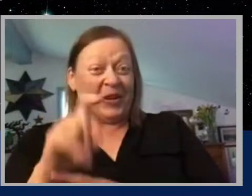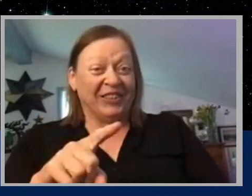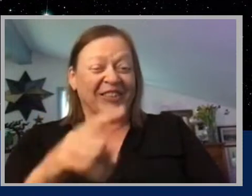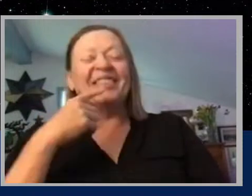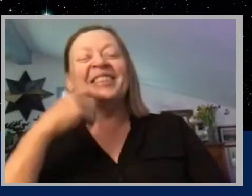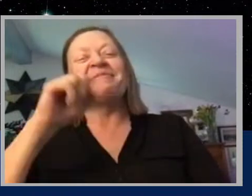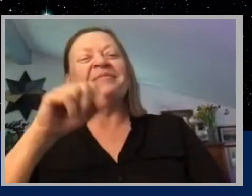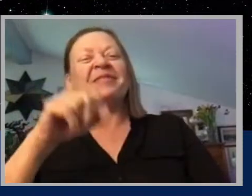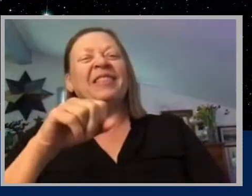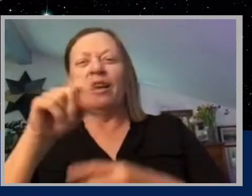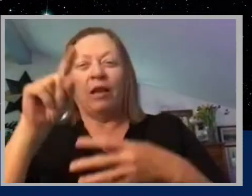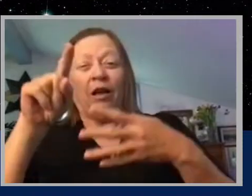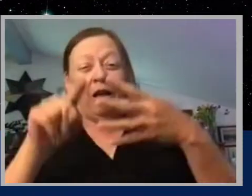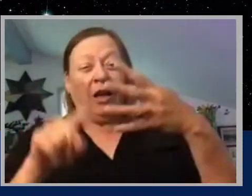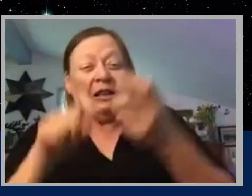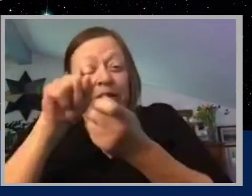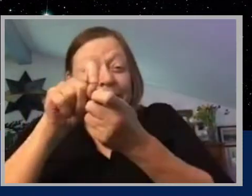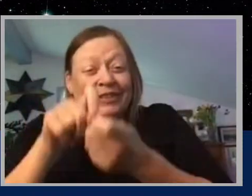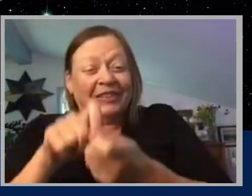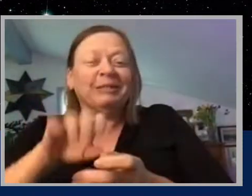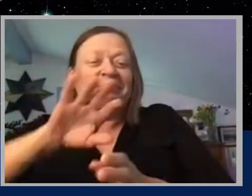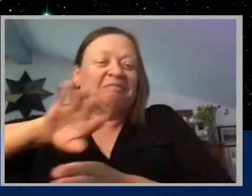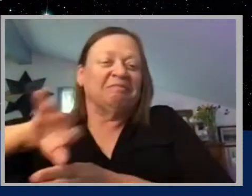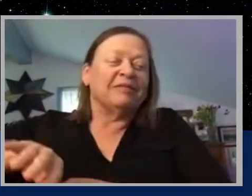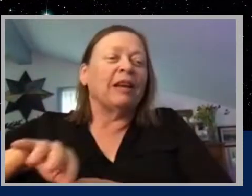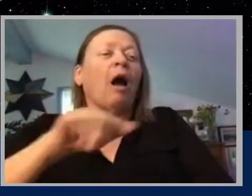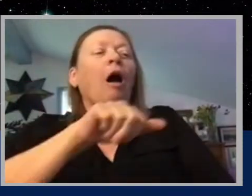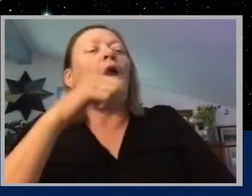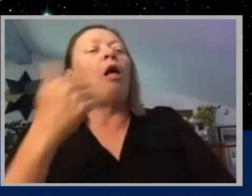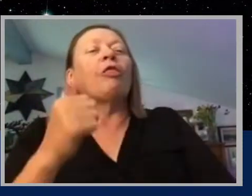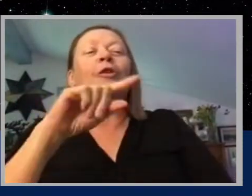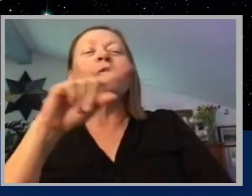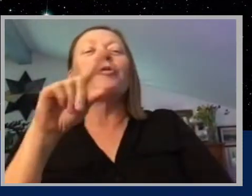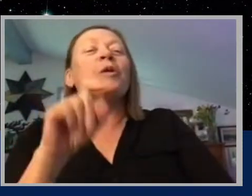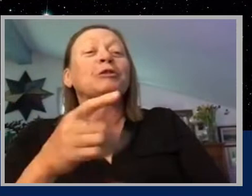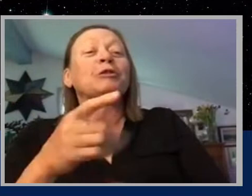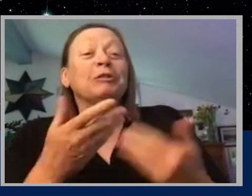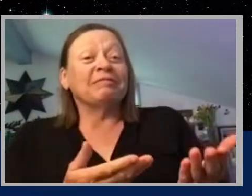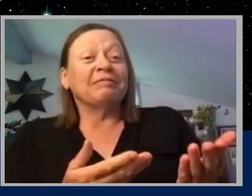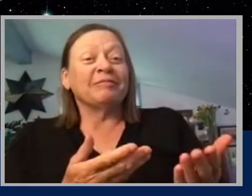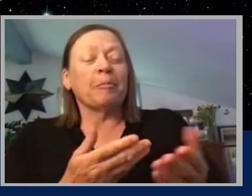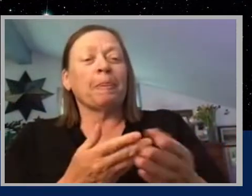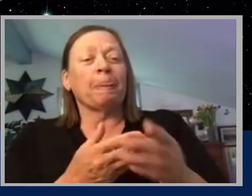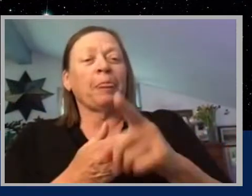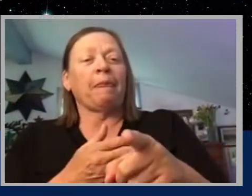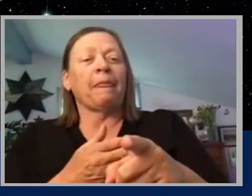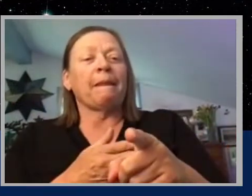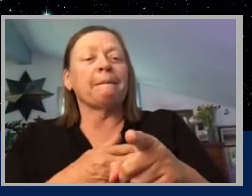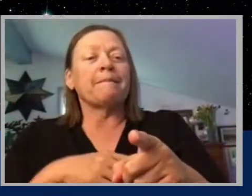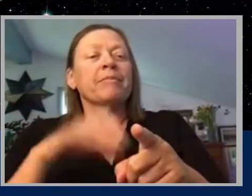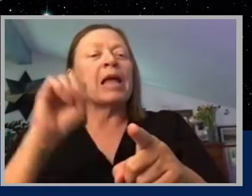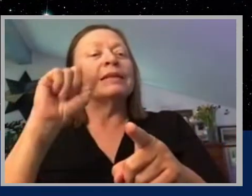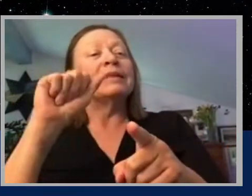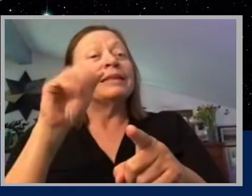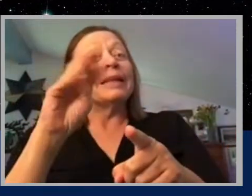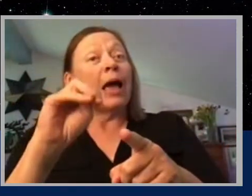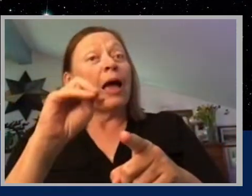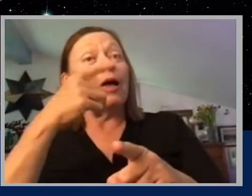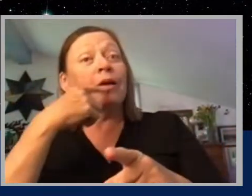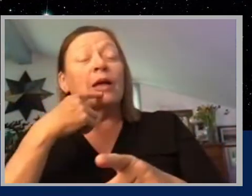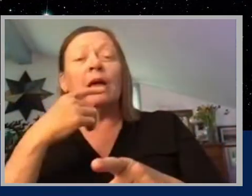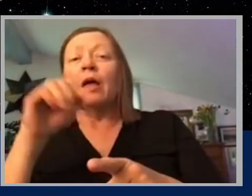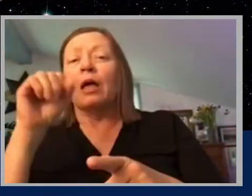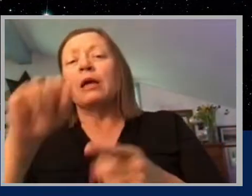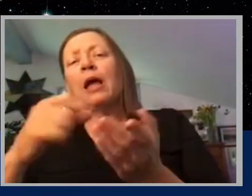not detailed things that we've already sort of gone over. Oh, gosh. Amazing. Okay. We could talk a little bit about how the recovery starts. I think from